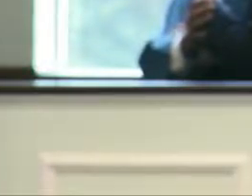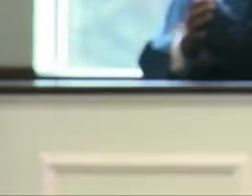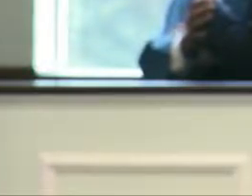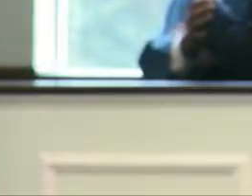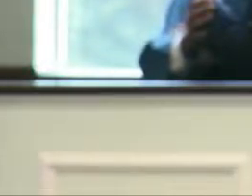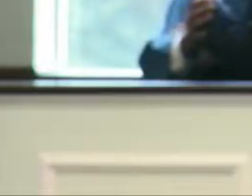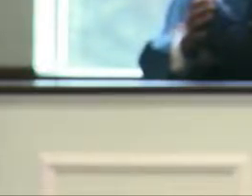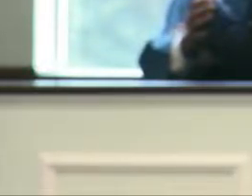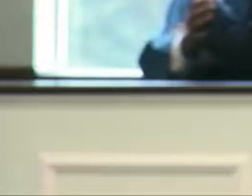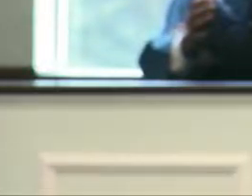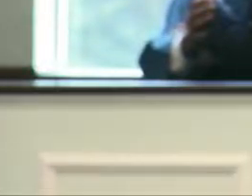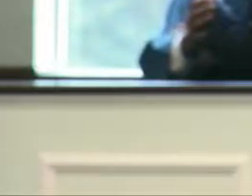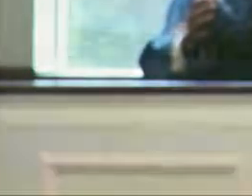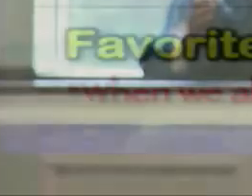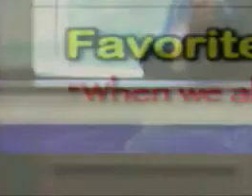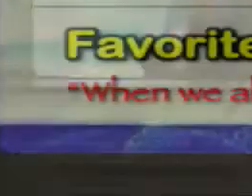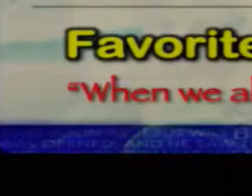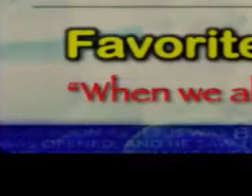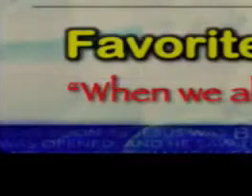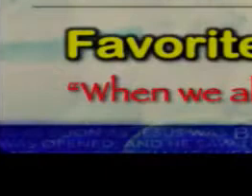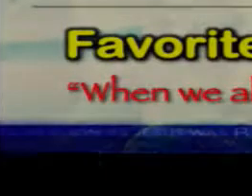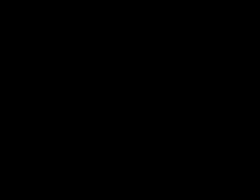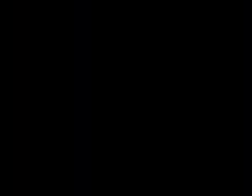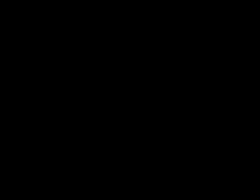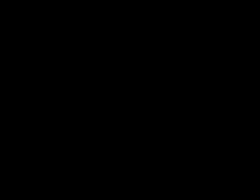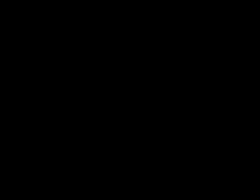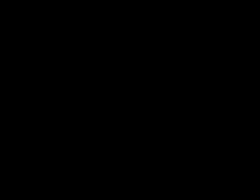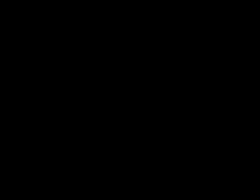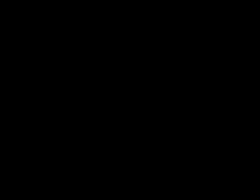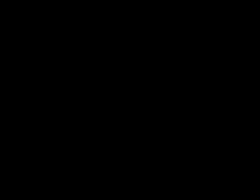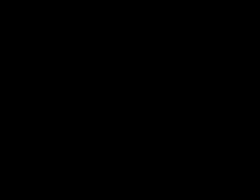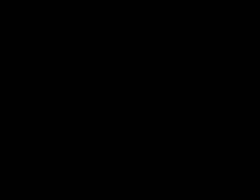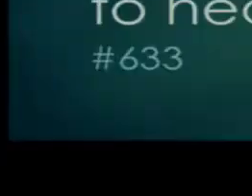number 633, "When We All Get to Heaven."